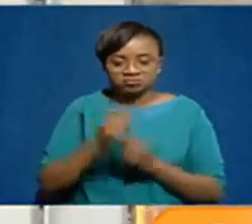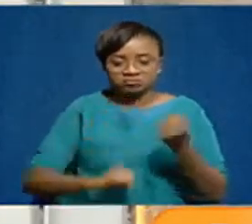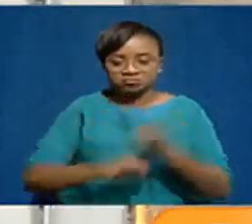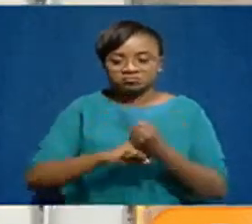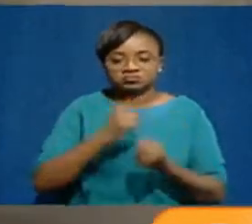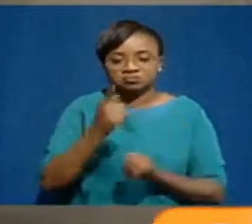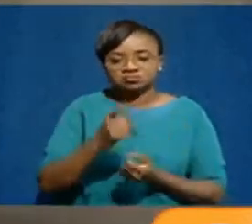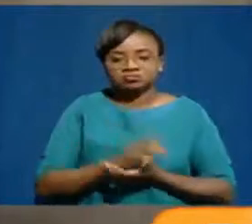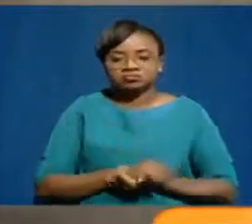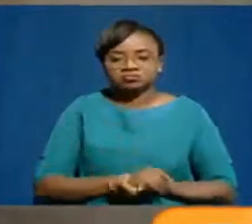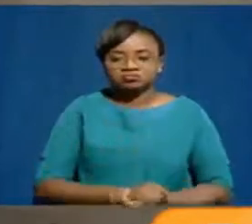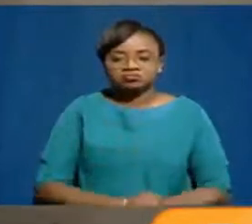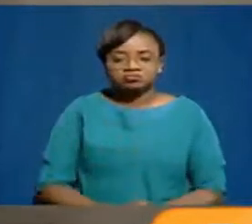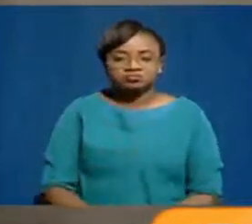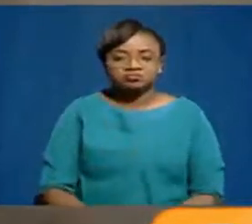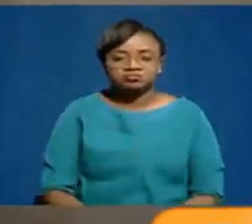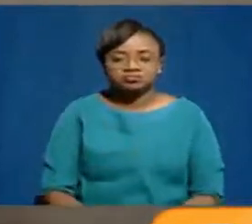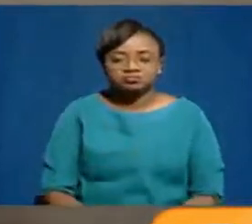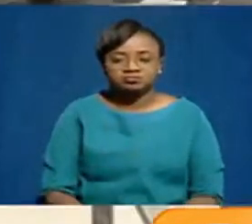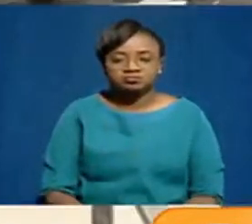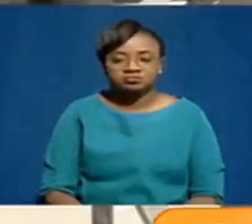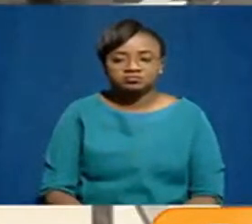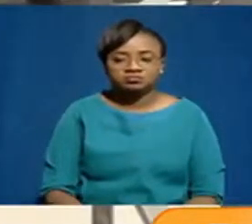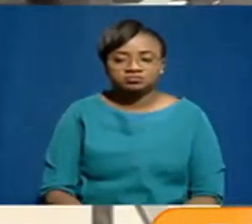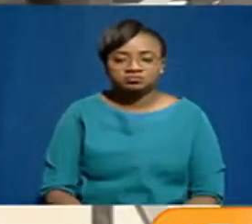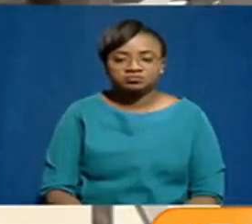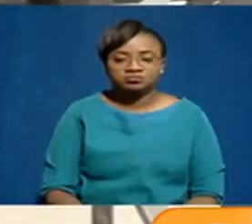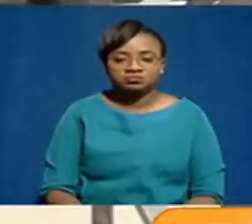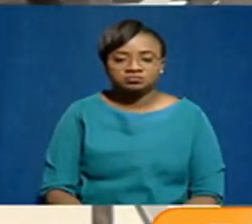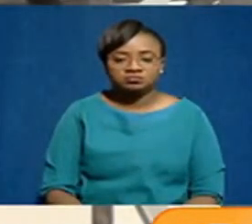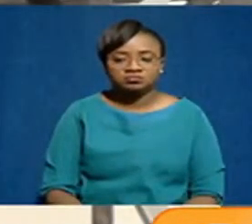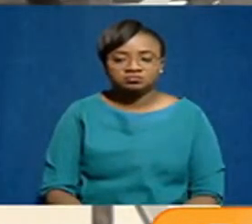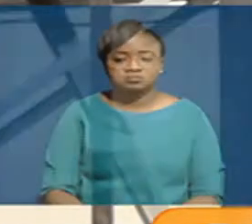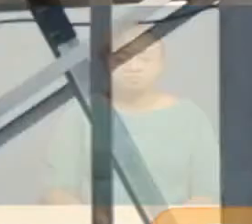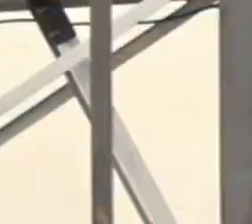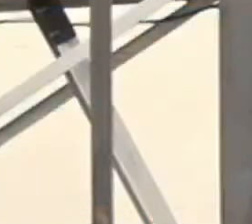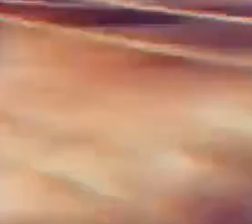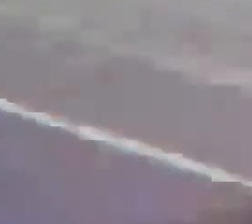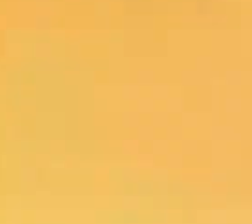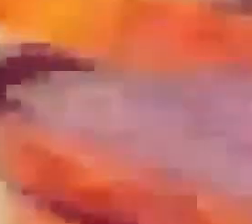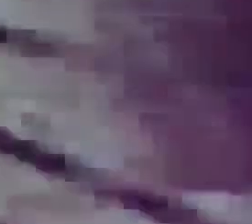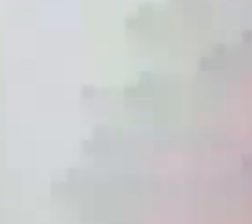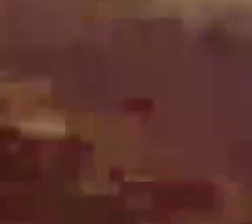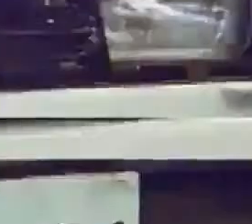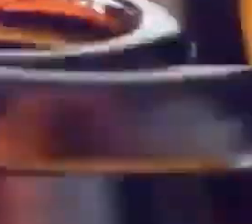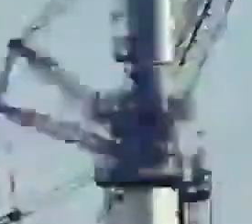Chwea, Made in Kenya, Citizen TV.